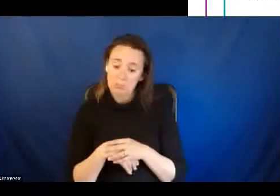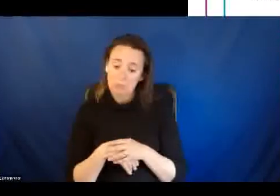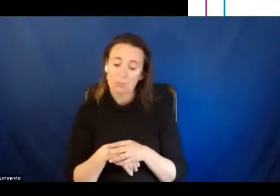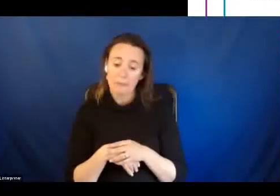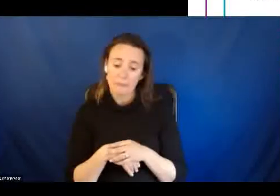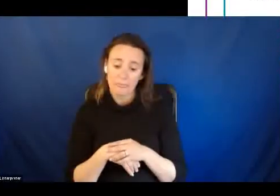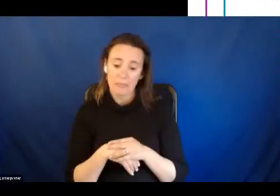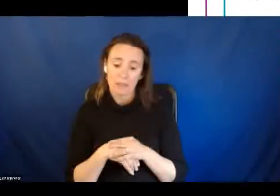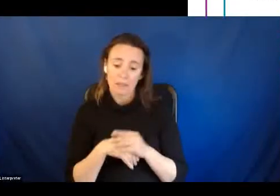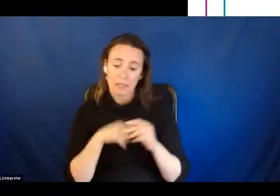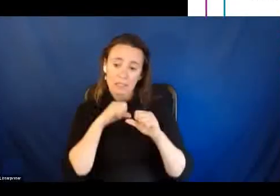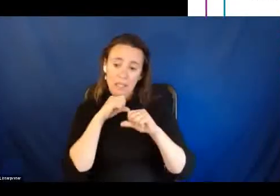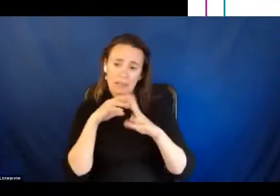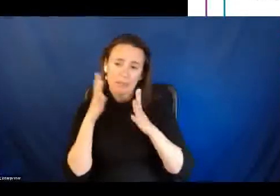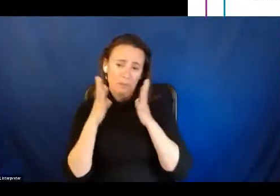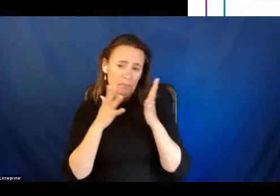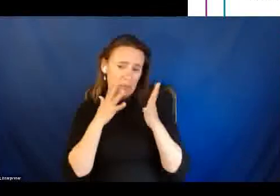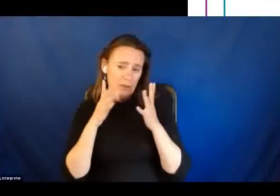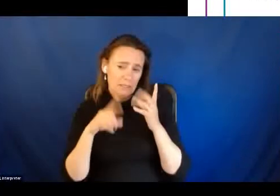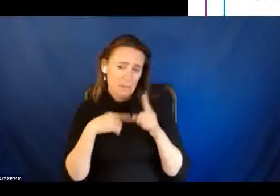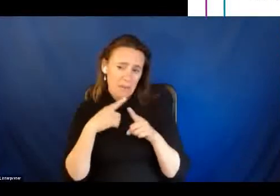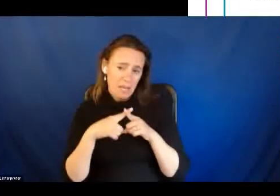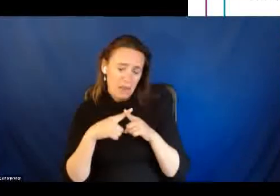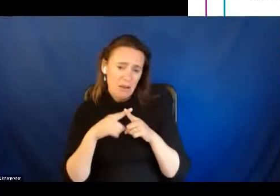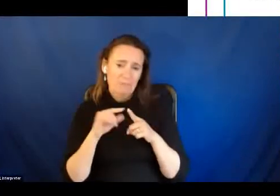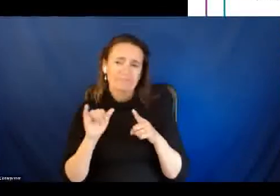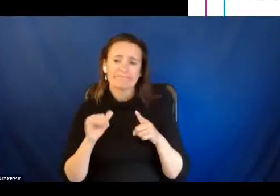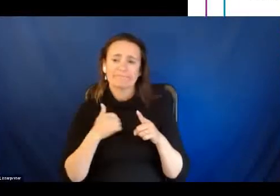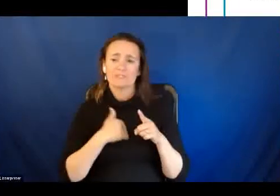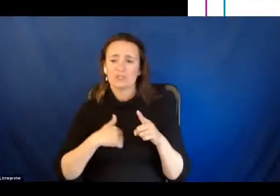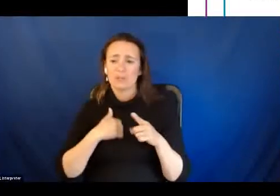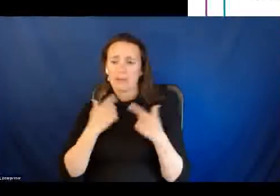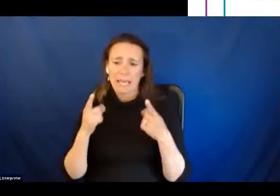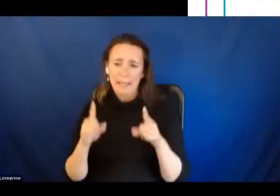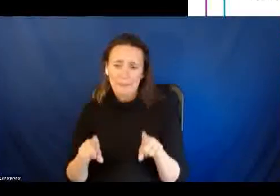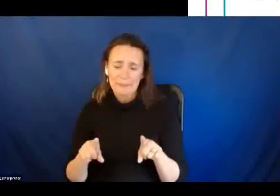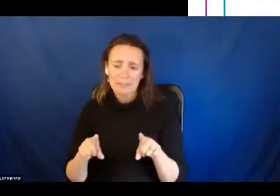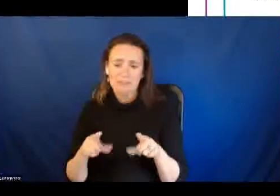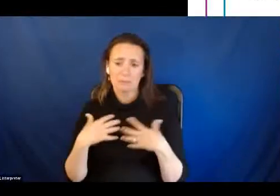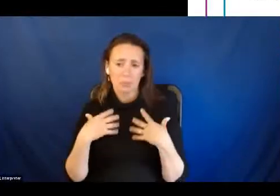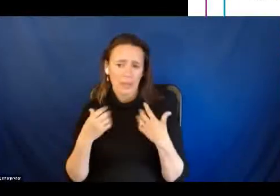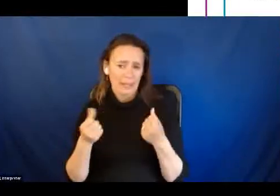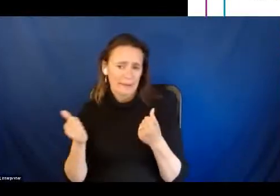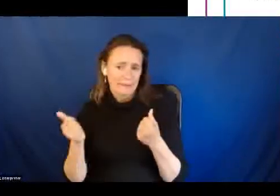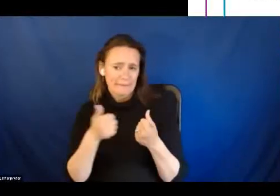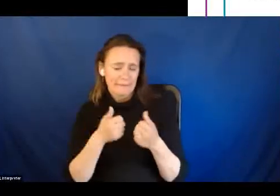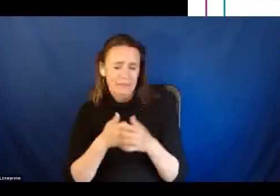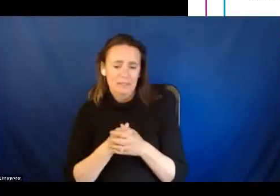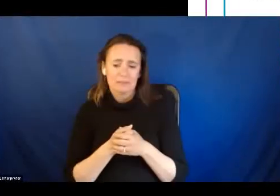There's nothing to be embarrassed about. Sorry that happened to you. You're so brave.